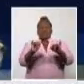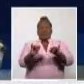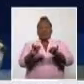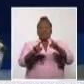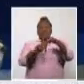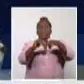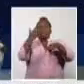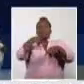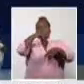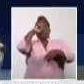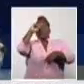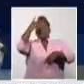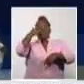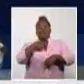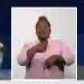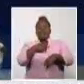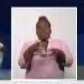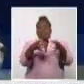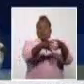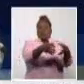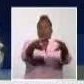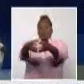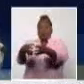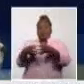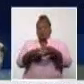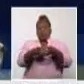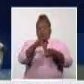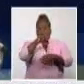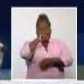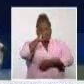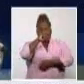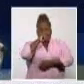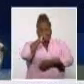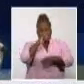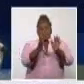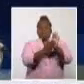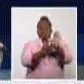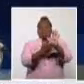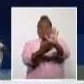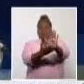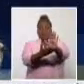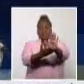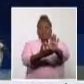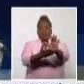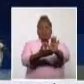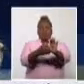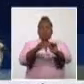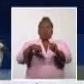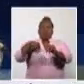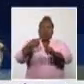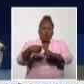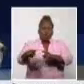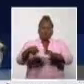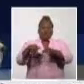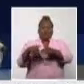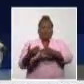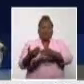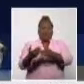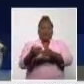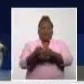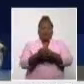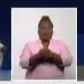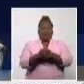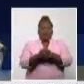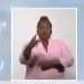cases. Yesterday, we were also requested to inform this by population rates, which we will be presenting in the coming